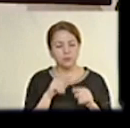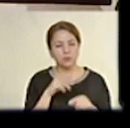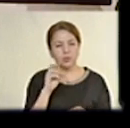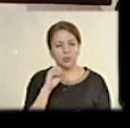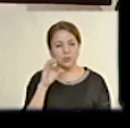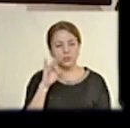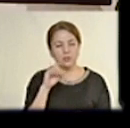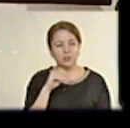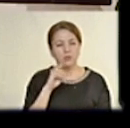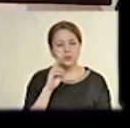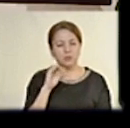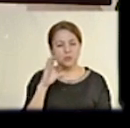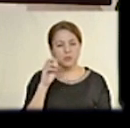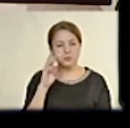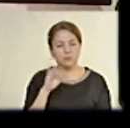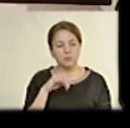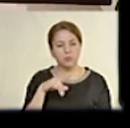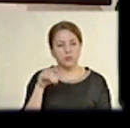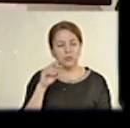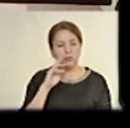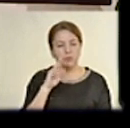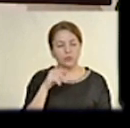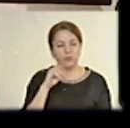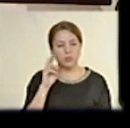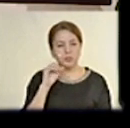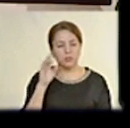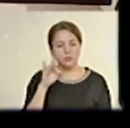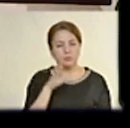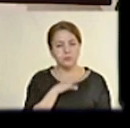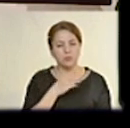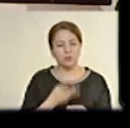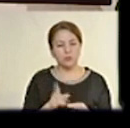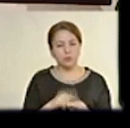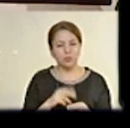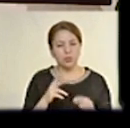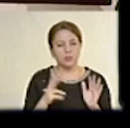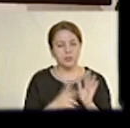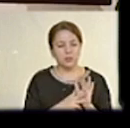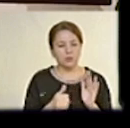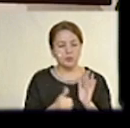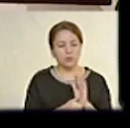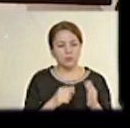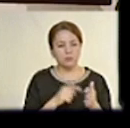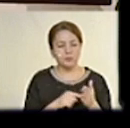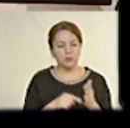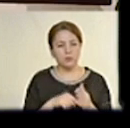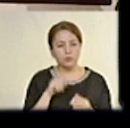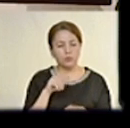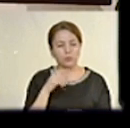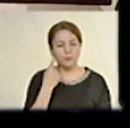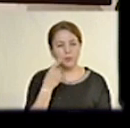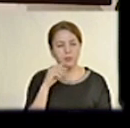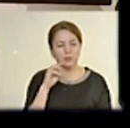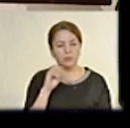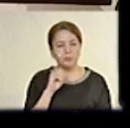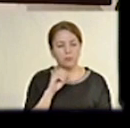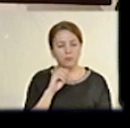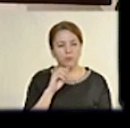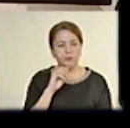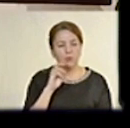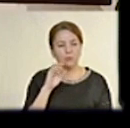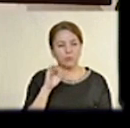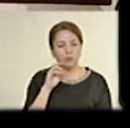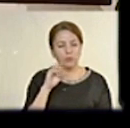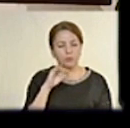qismimiz noto'g'ri kasrga aylanganligi uchun 8 ni 6 ga bo'lamiz, u bitta butun va 6 dan